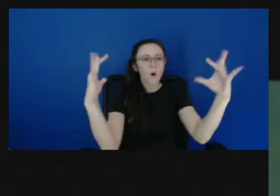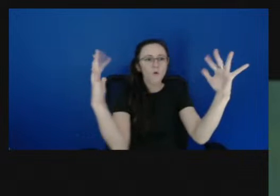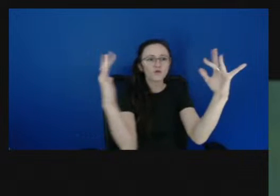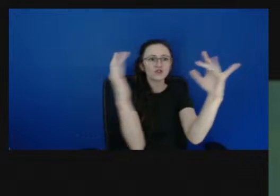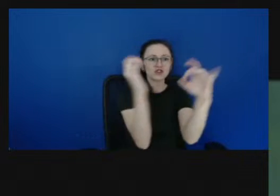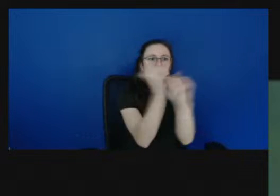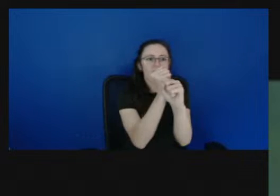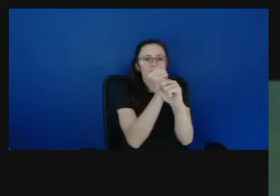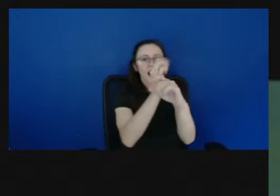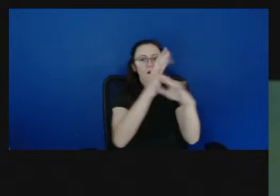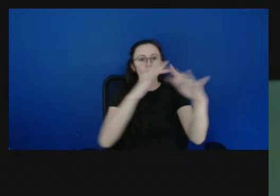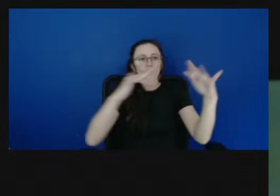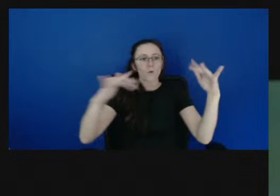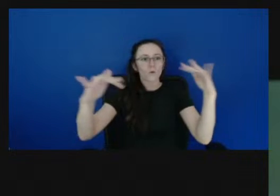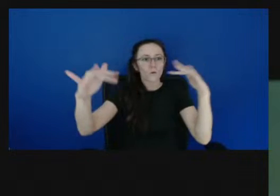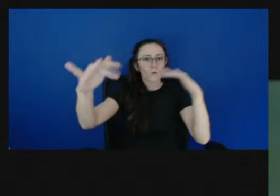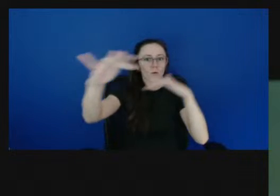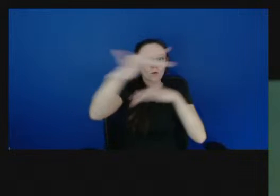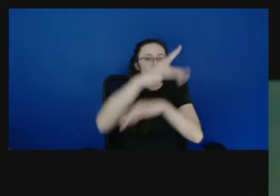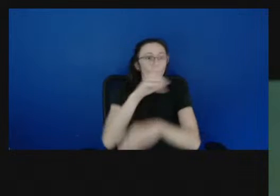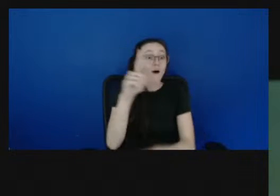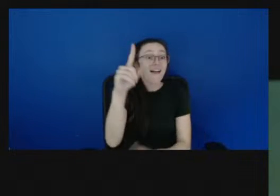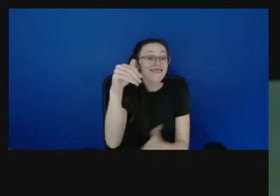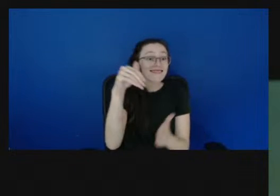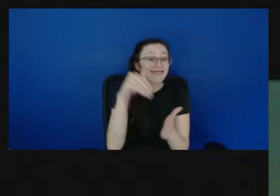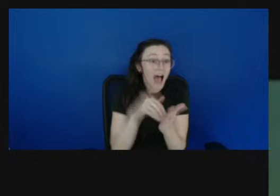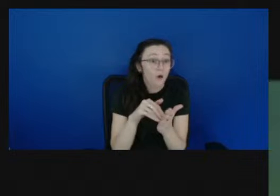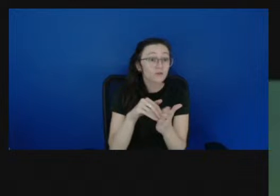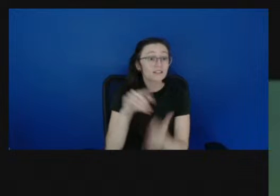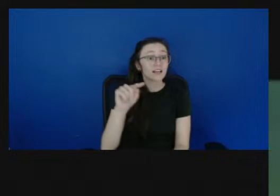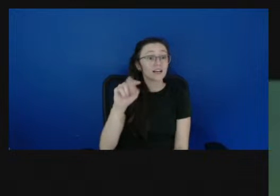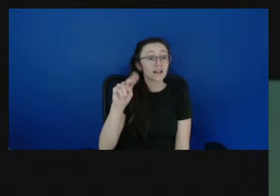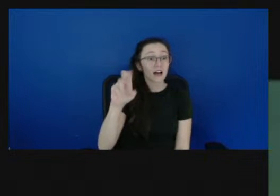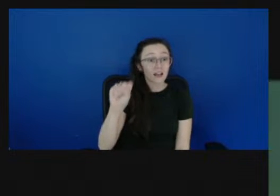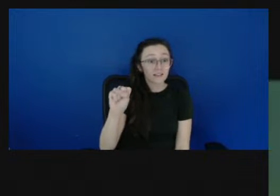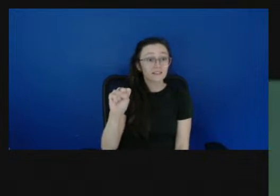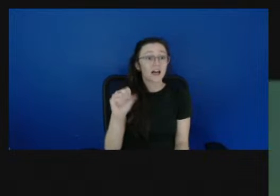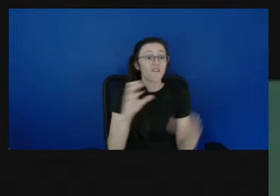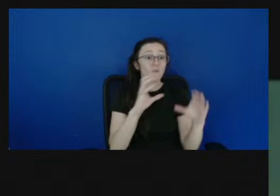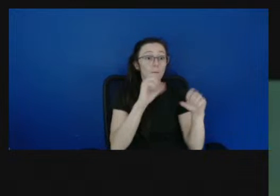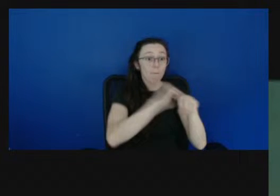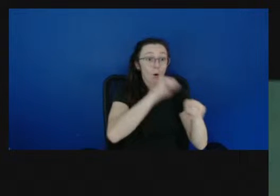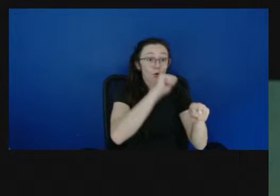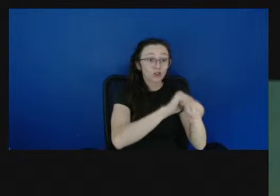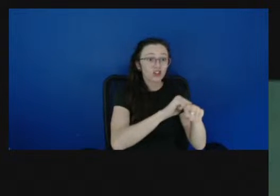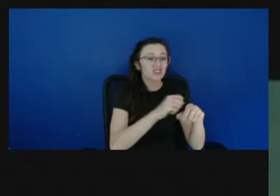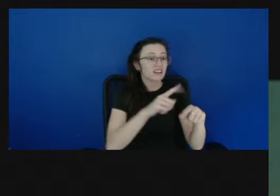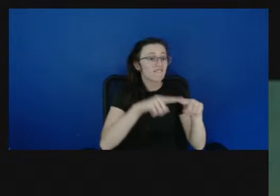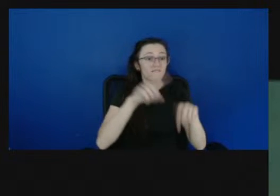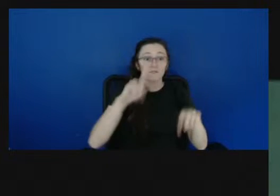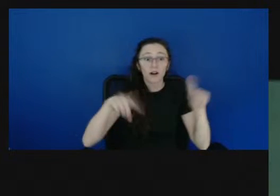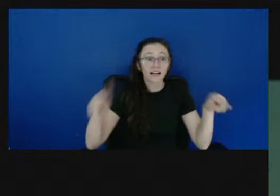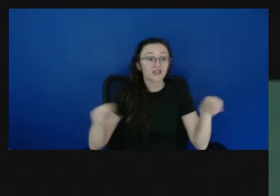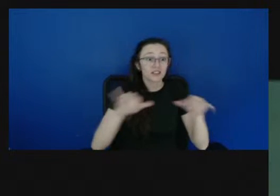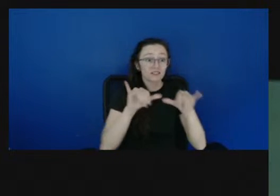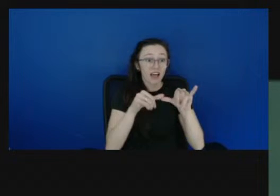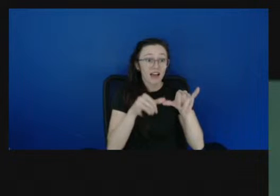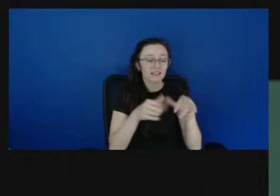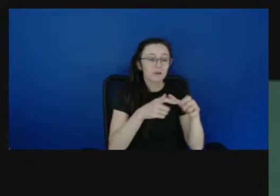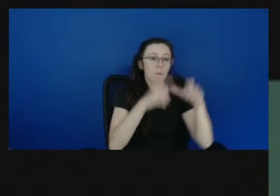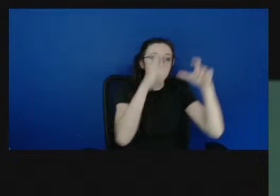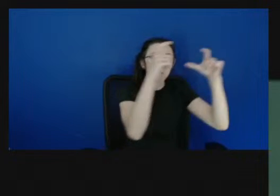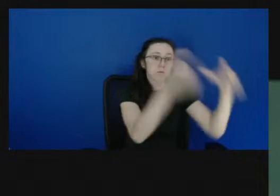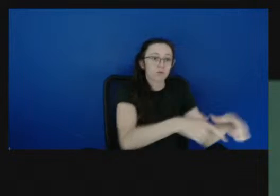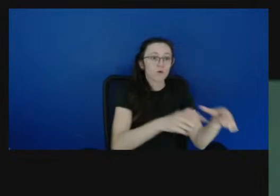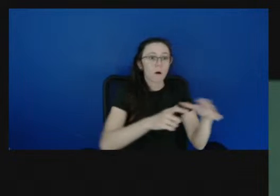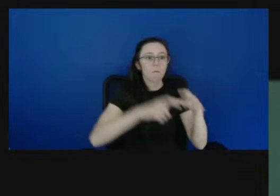Mixed in with the smoke were thousands of tons of boulders of all sizes. These were propelled into the air apparently to a very great height, and